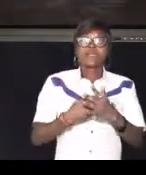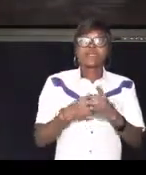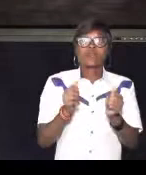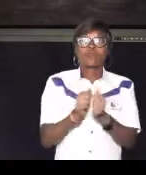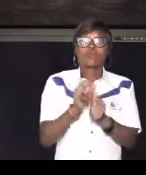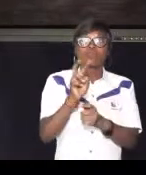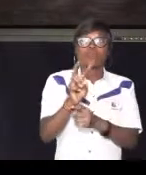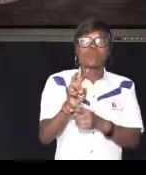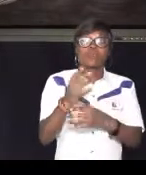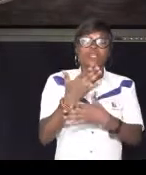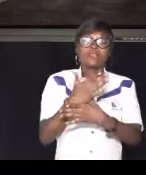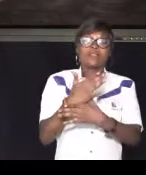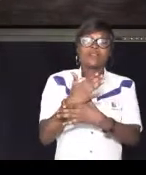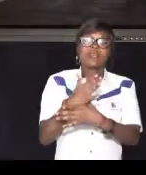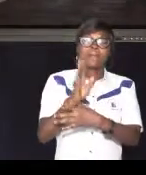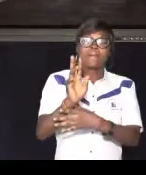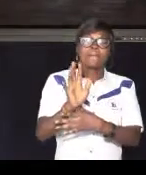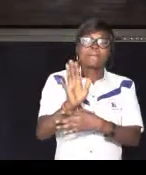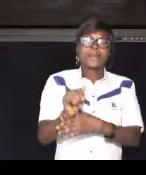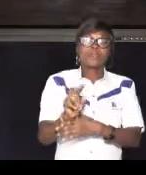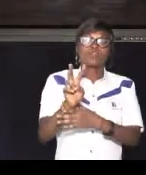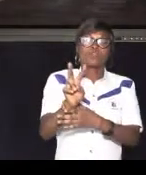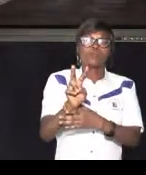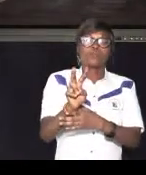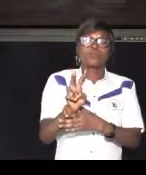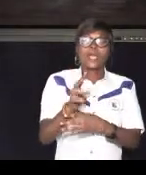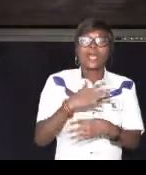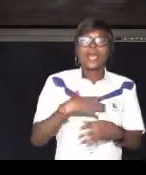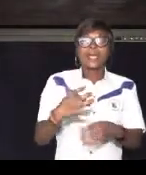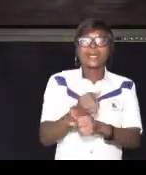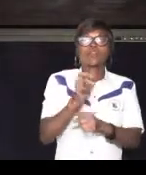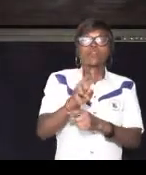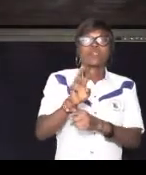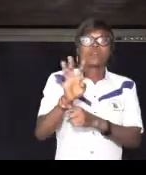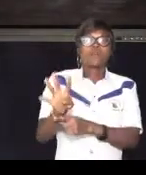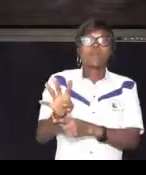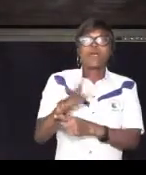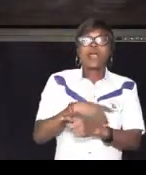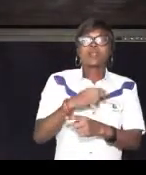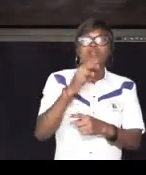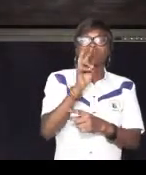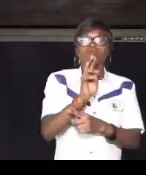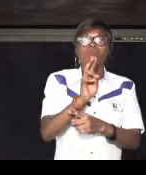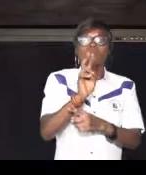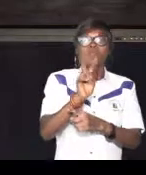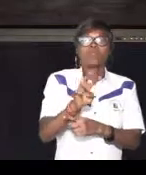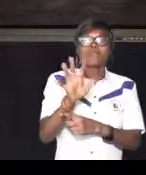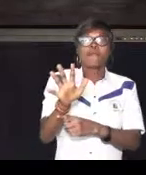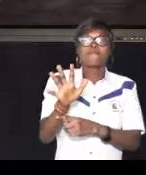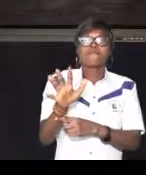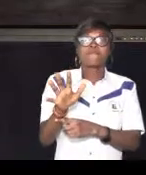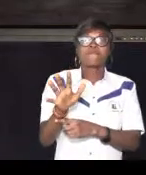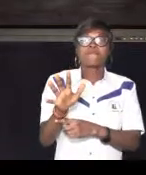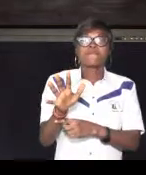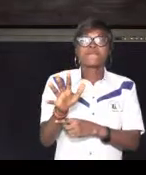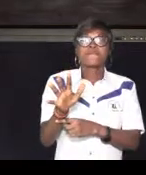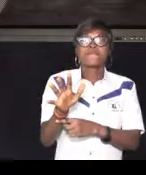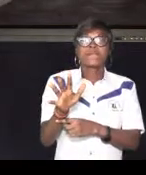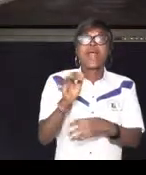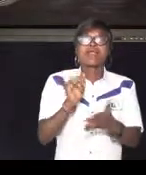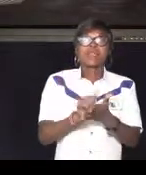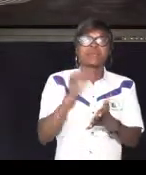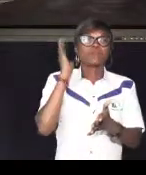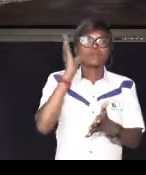2, divide by 2, I get 24. Divide by 2, I get 25. So 24,